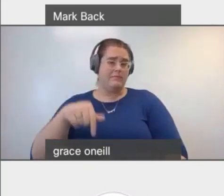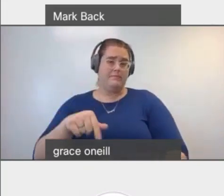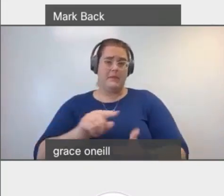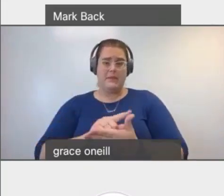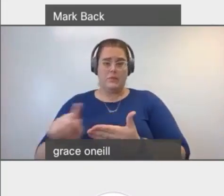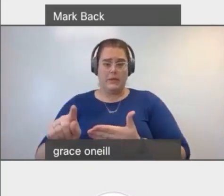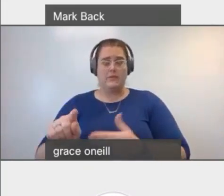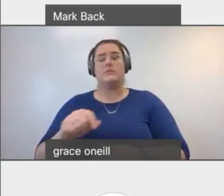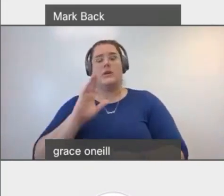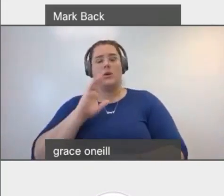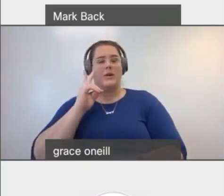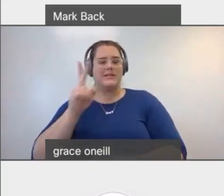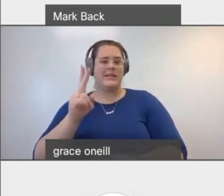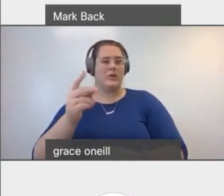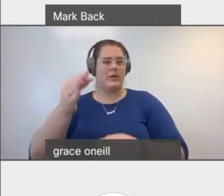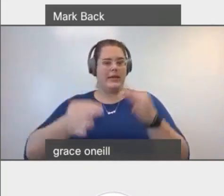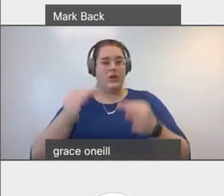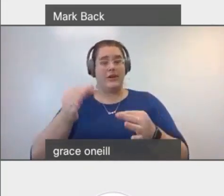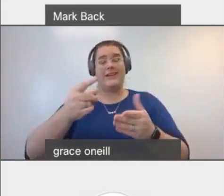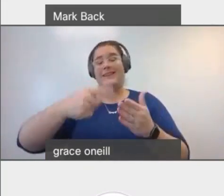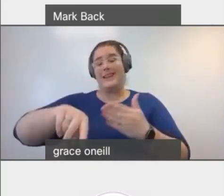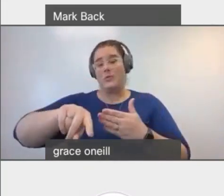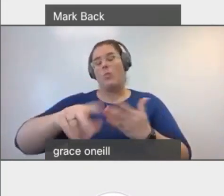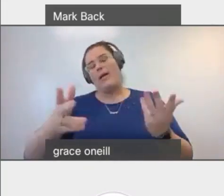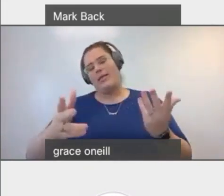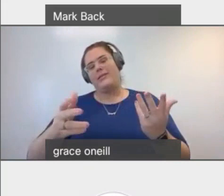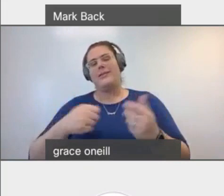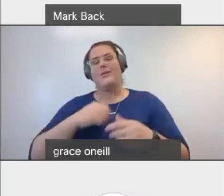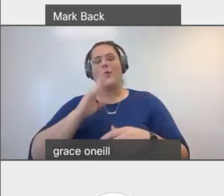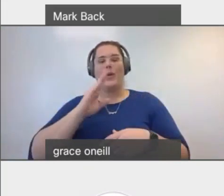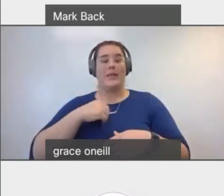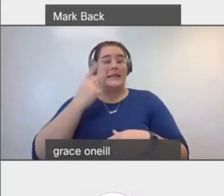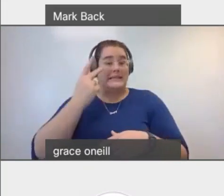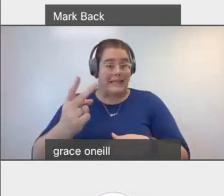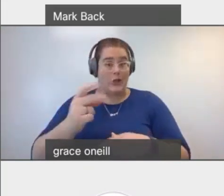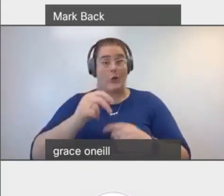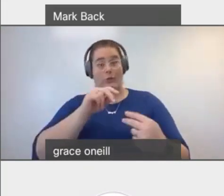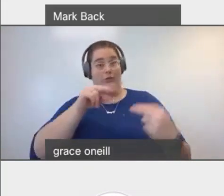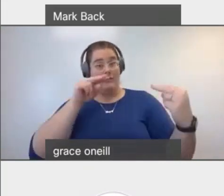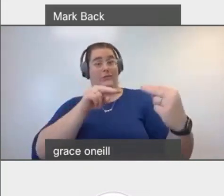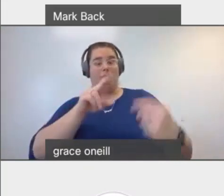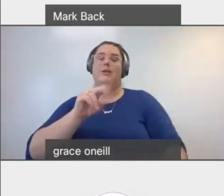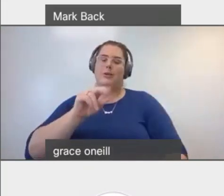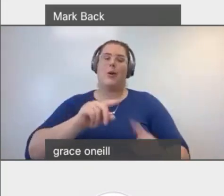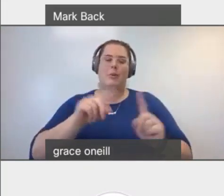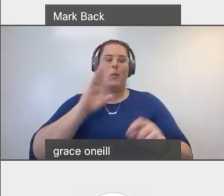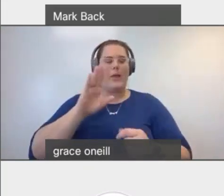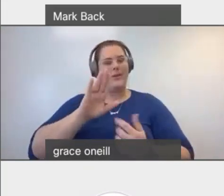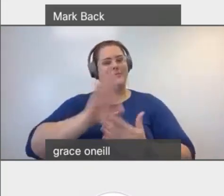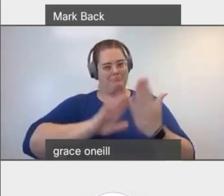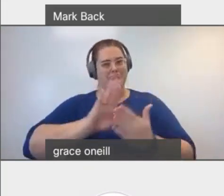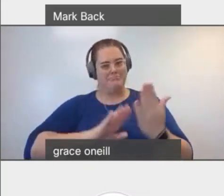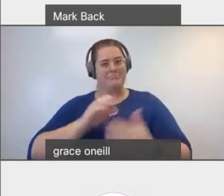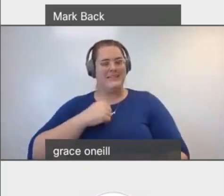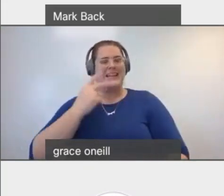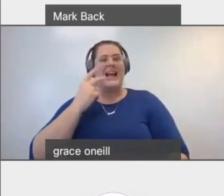I will see folks at the hearing next. Well, we won't, we'll only be there virtually. But for folks testifying, I will see your picture and you'll see